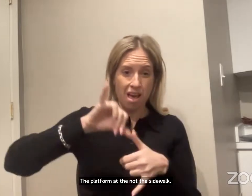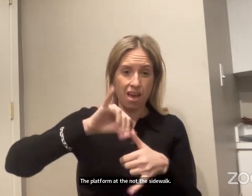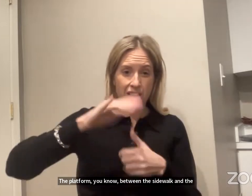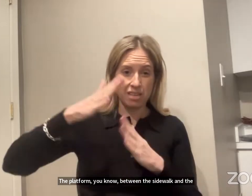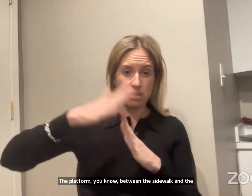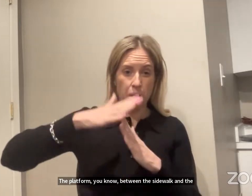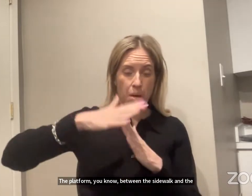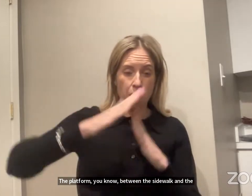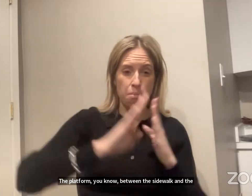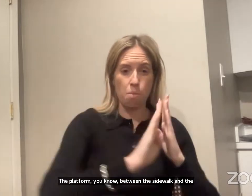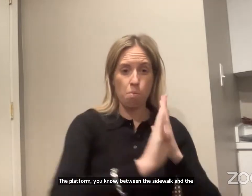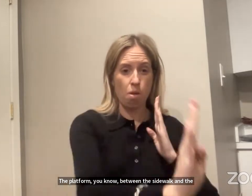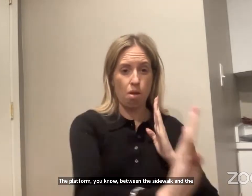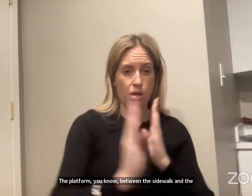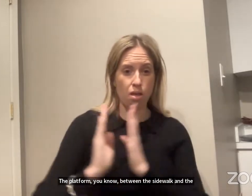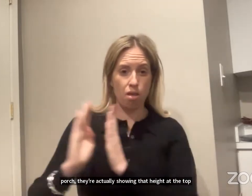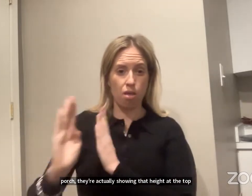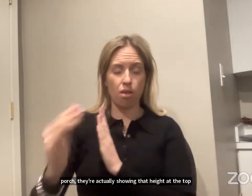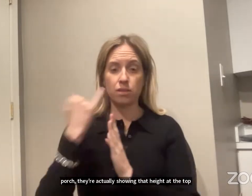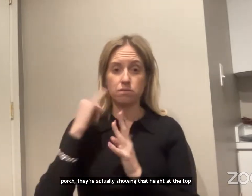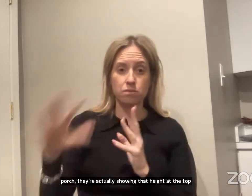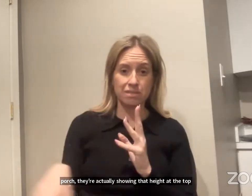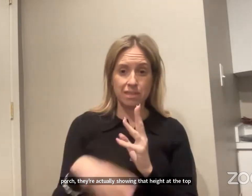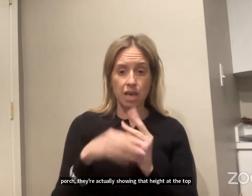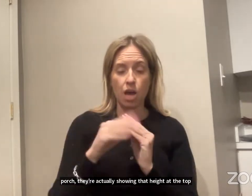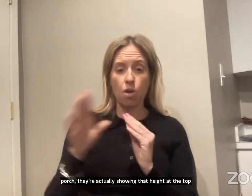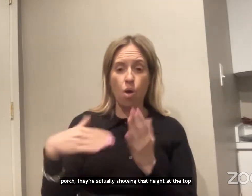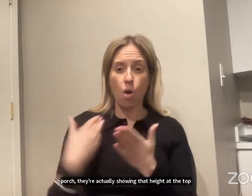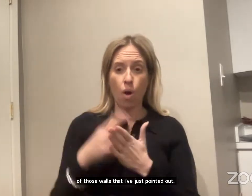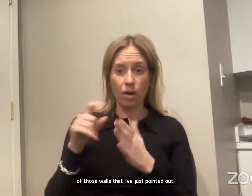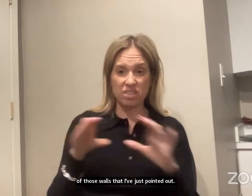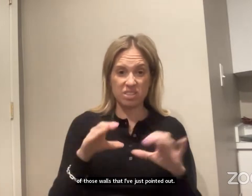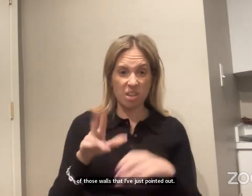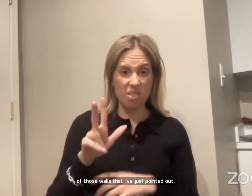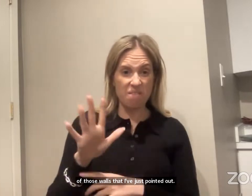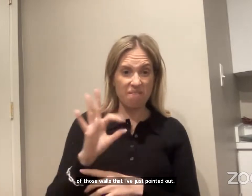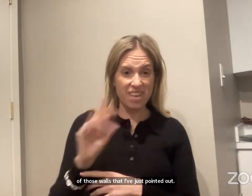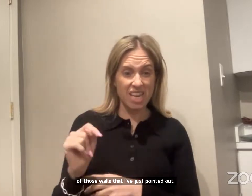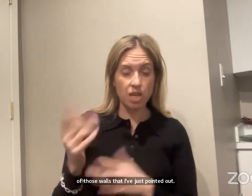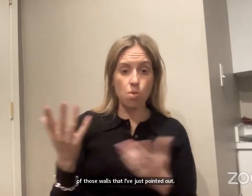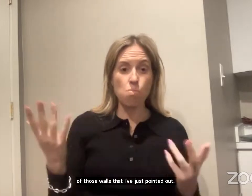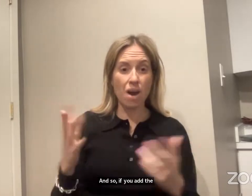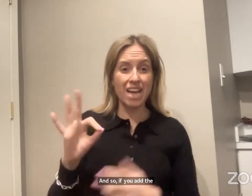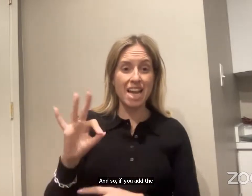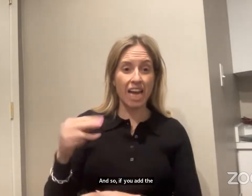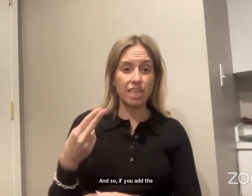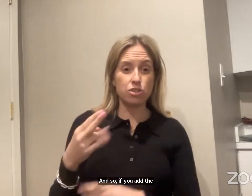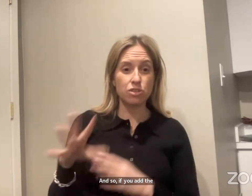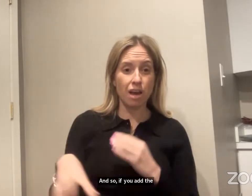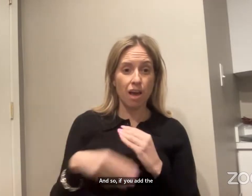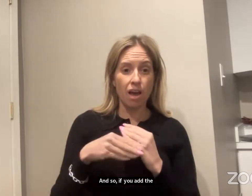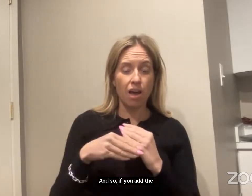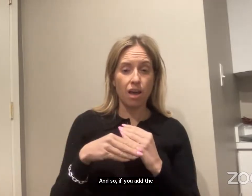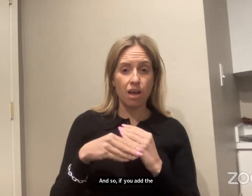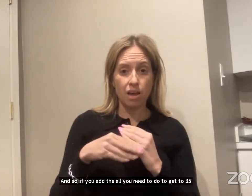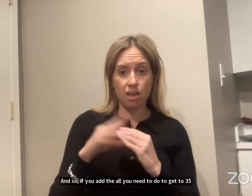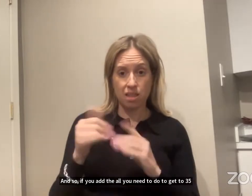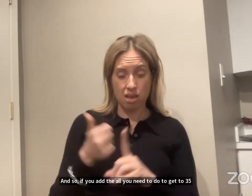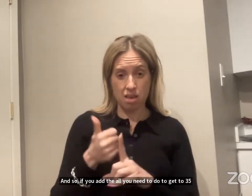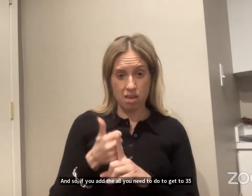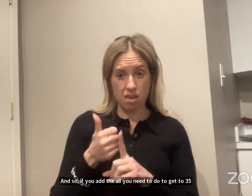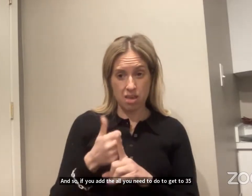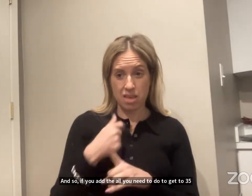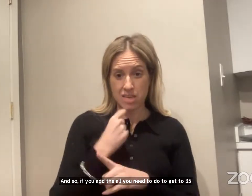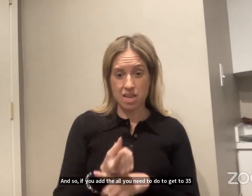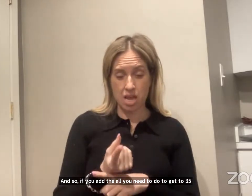out. And so if you add the addition, all you need to do to get to 35 feet is add 9 inches. And so that alone tells you that